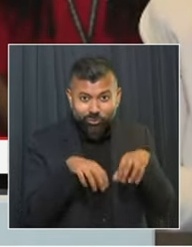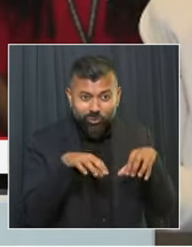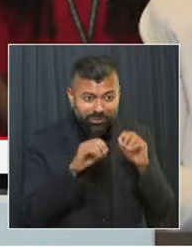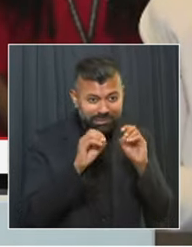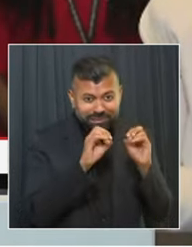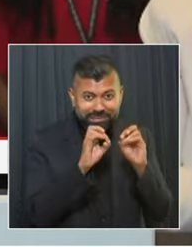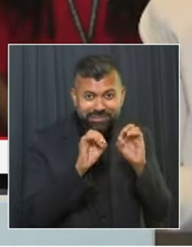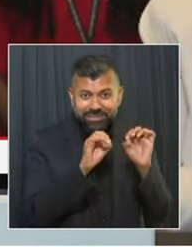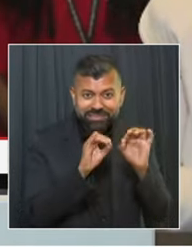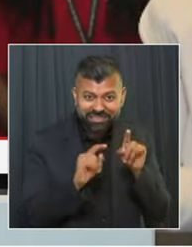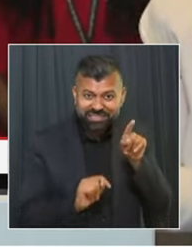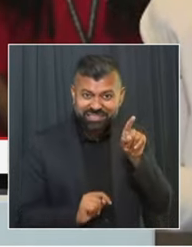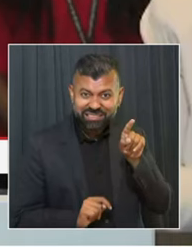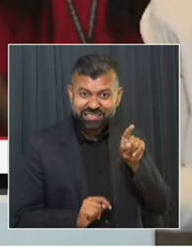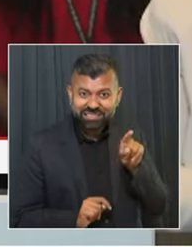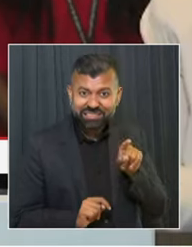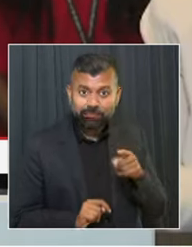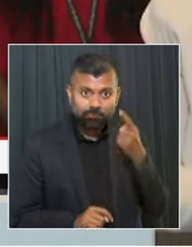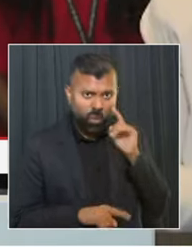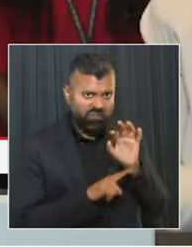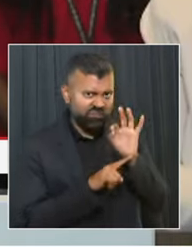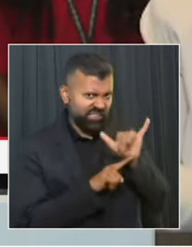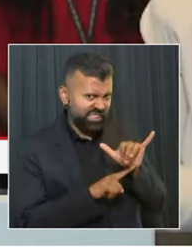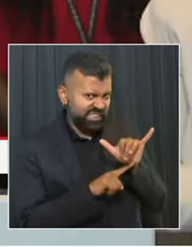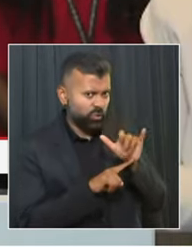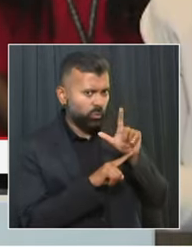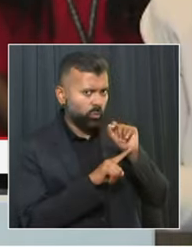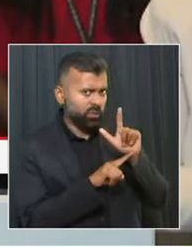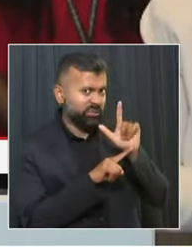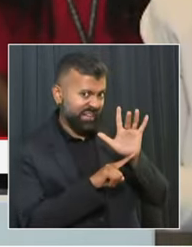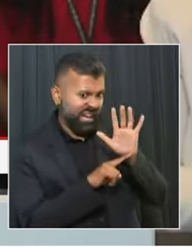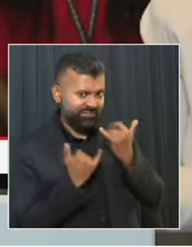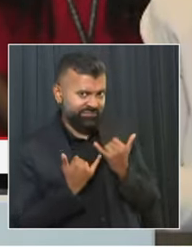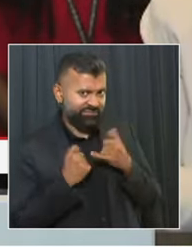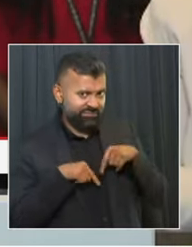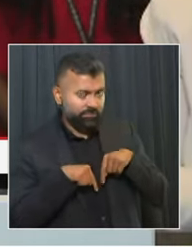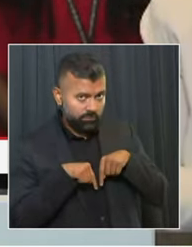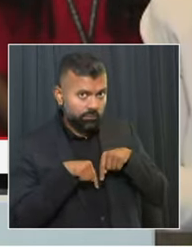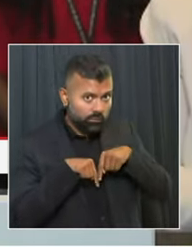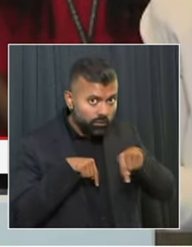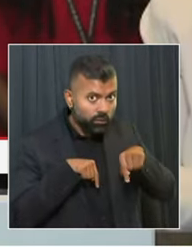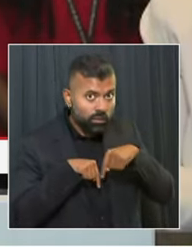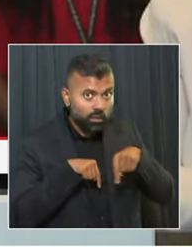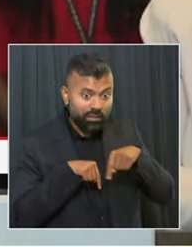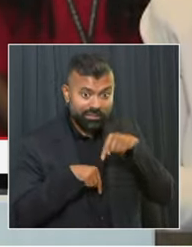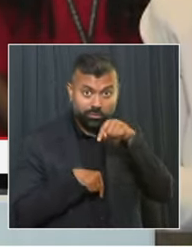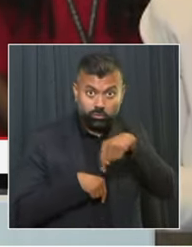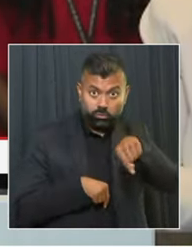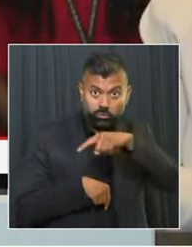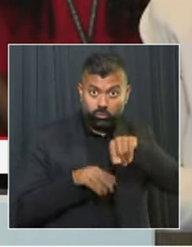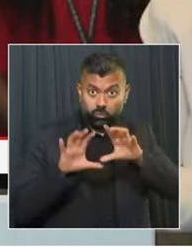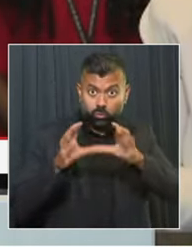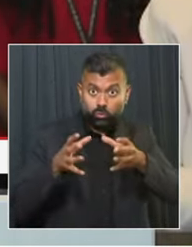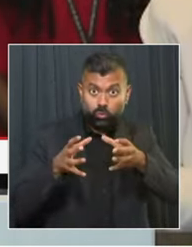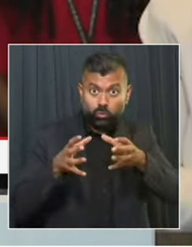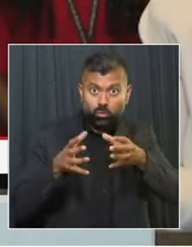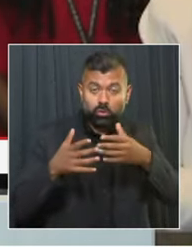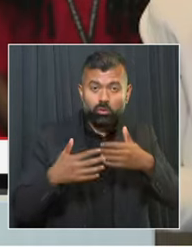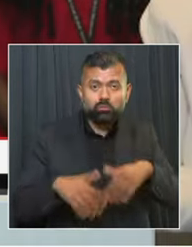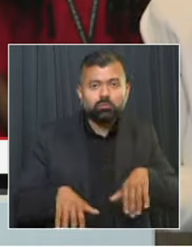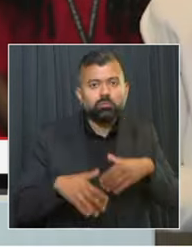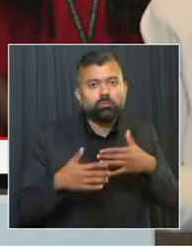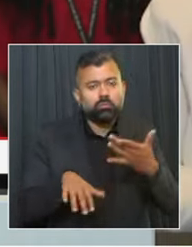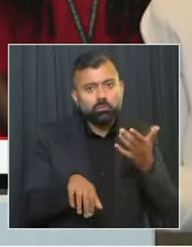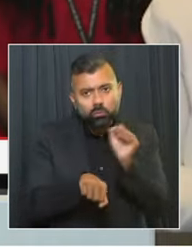fiscal 2025. And we have been very focused on a FY26